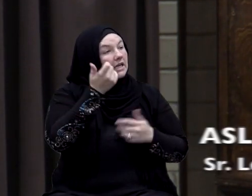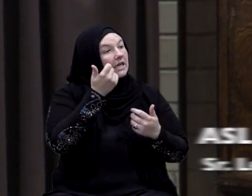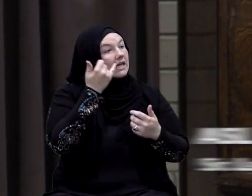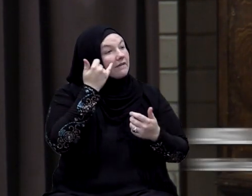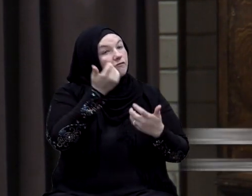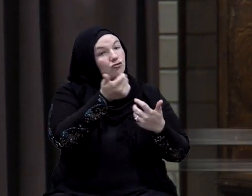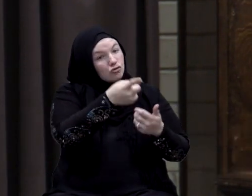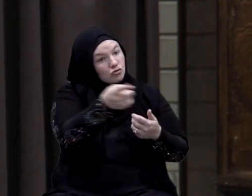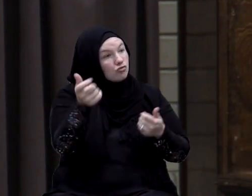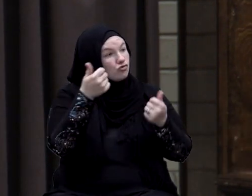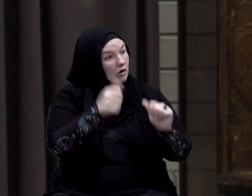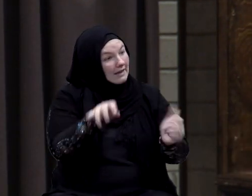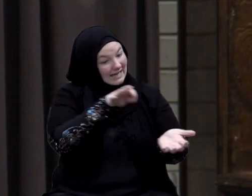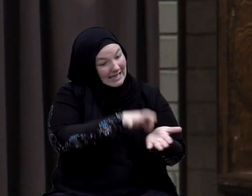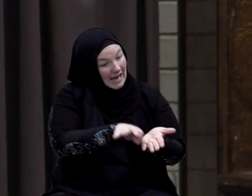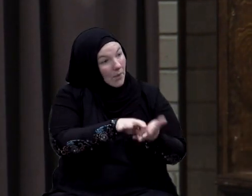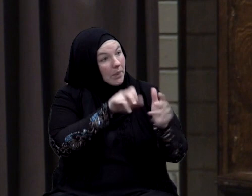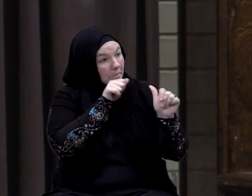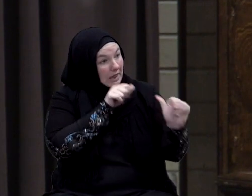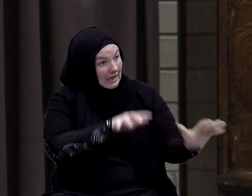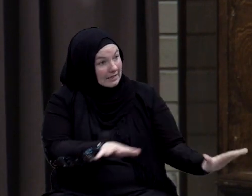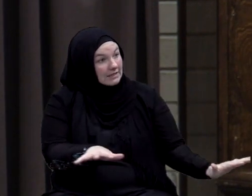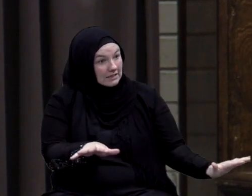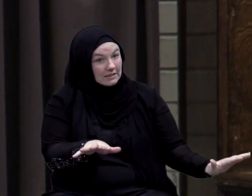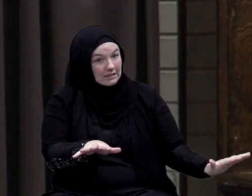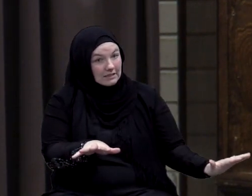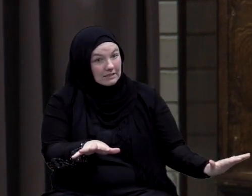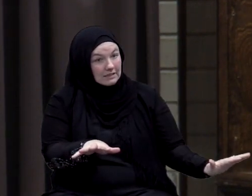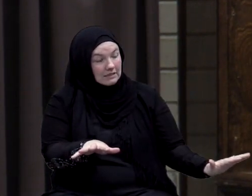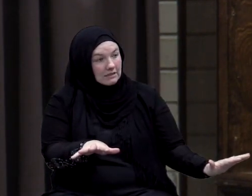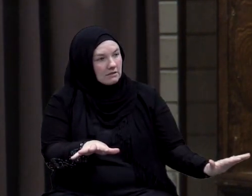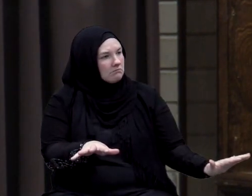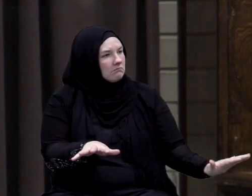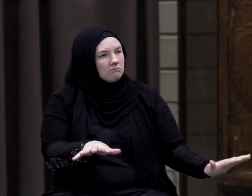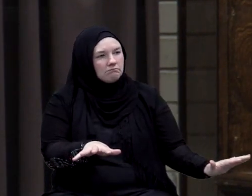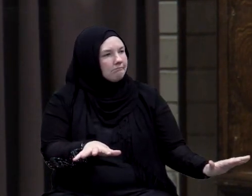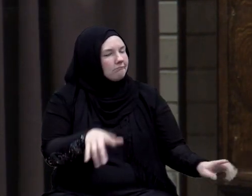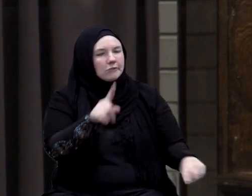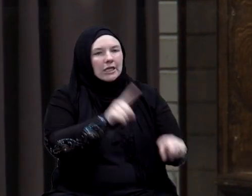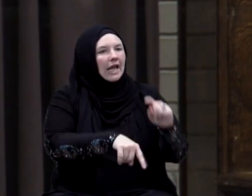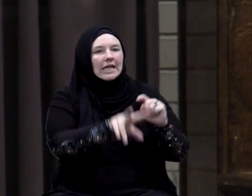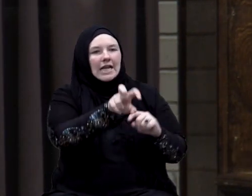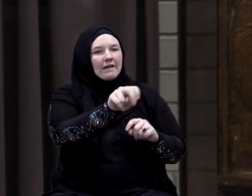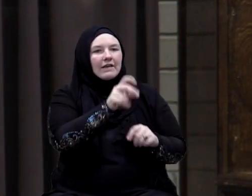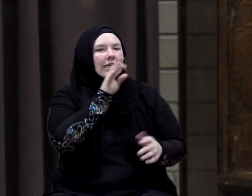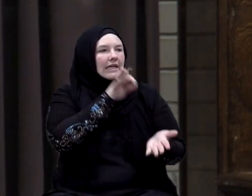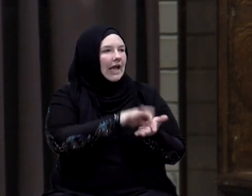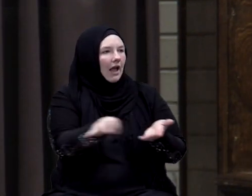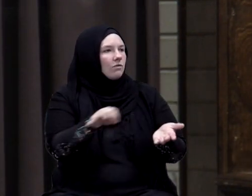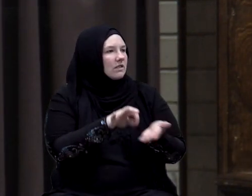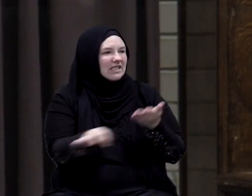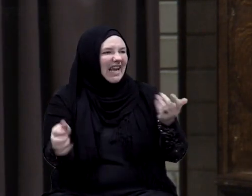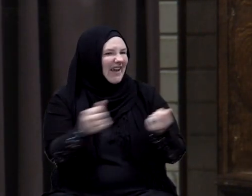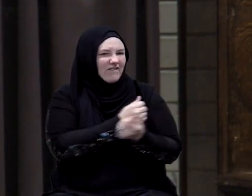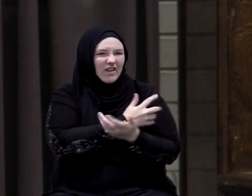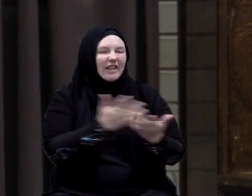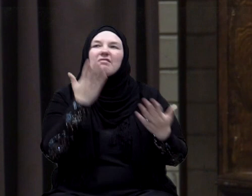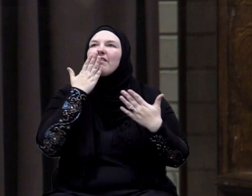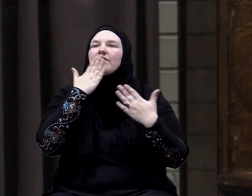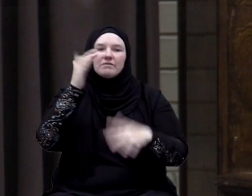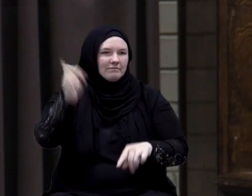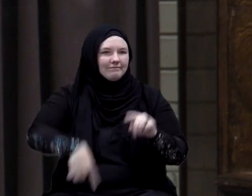count the blessings of Allah, you can never count it, let alone appreciate it, let alone offer gratitude for